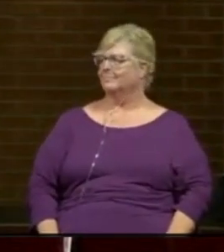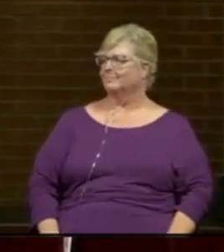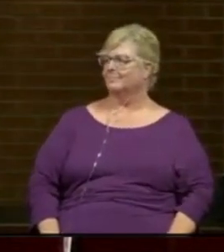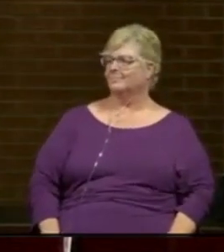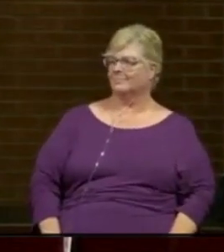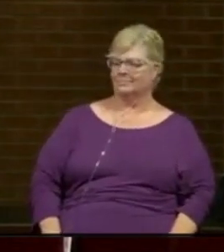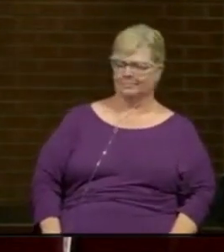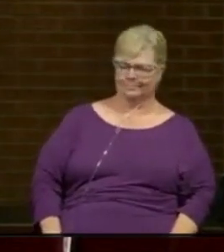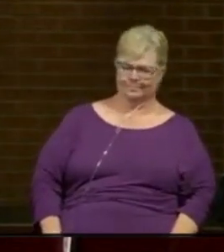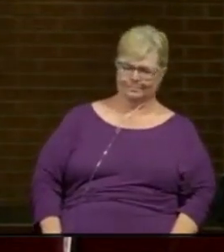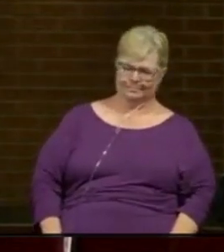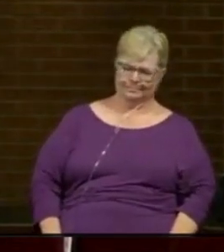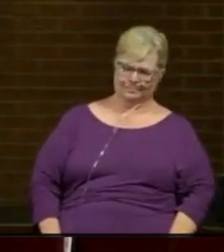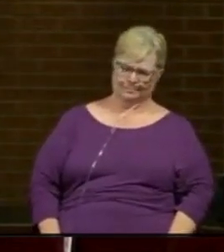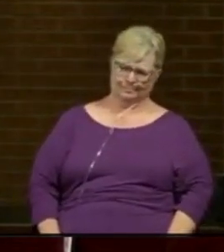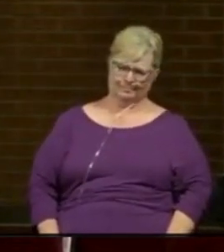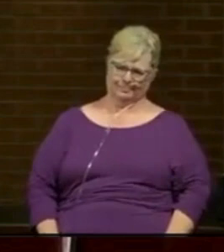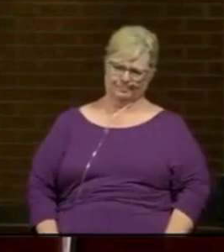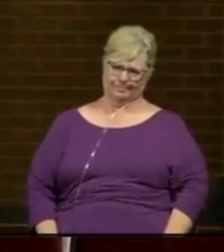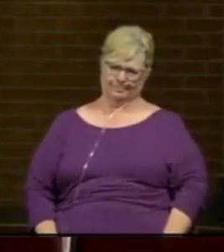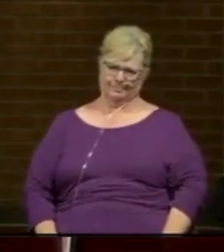Ooh.